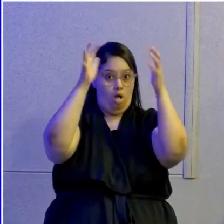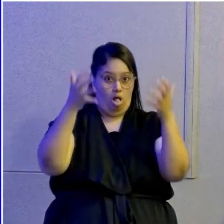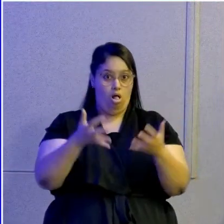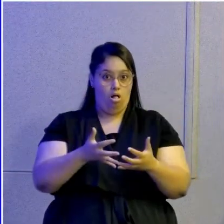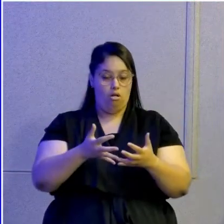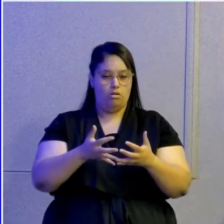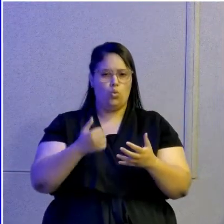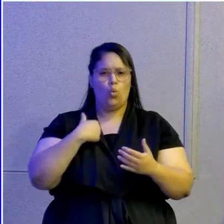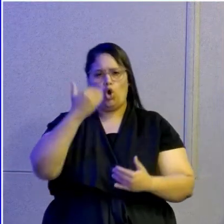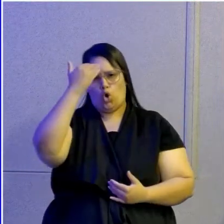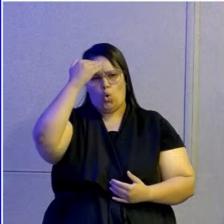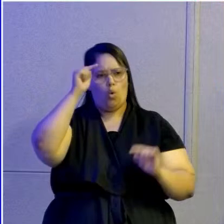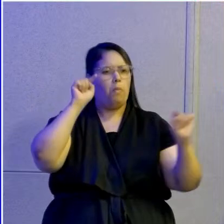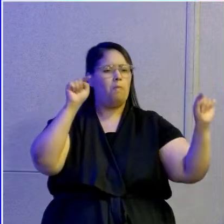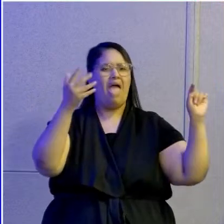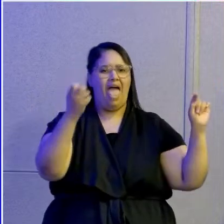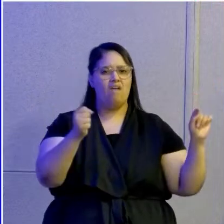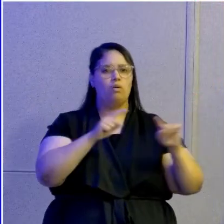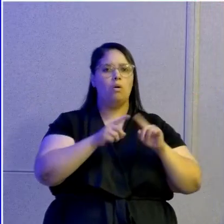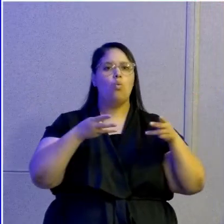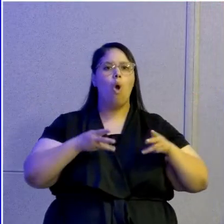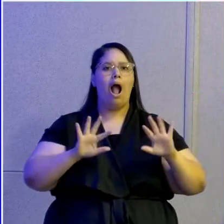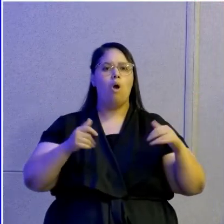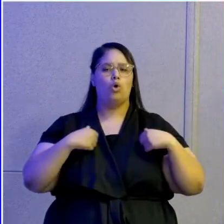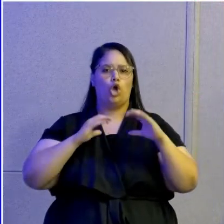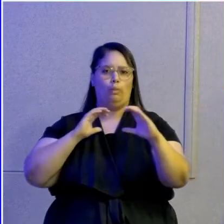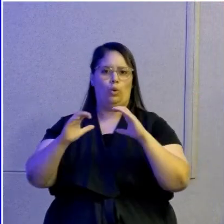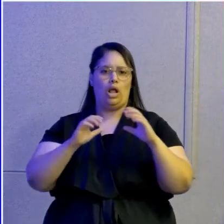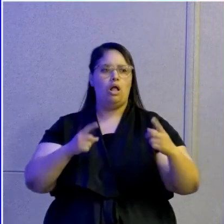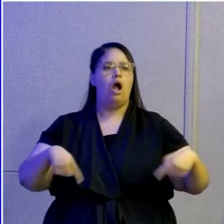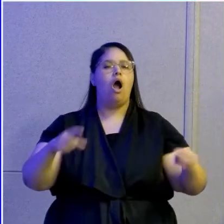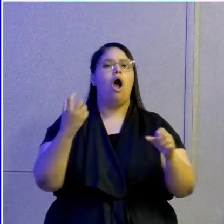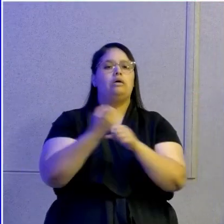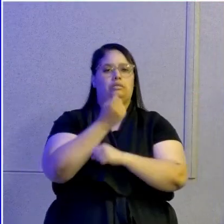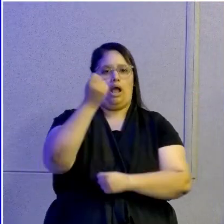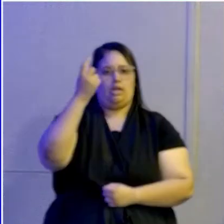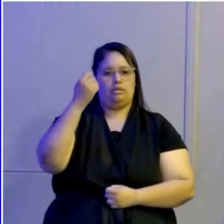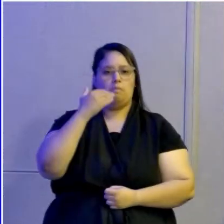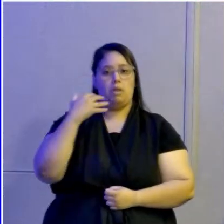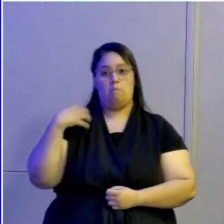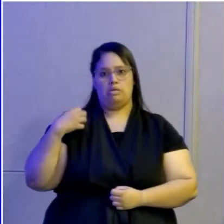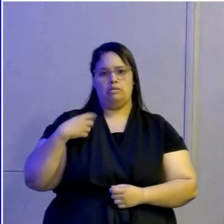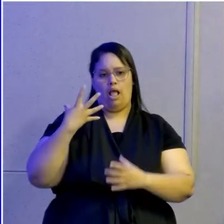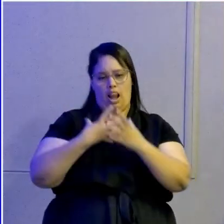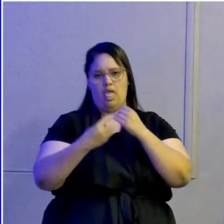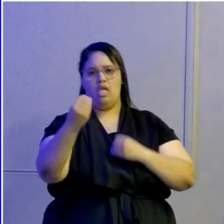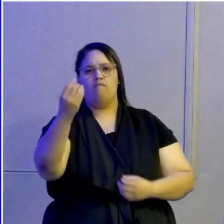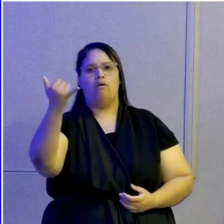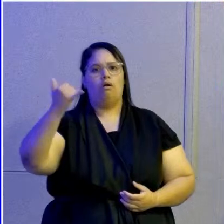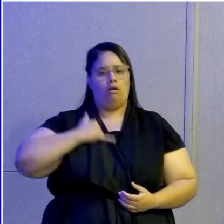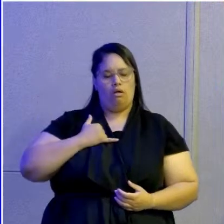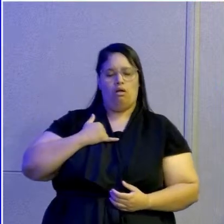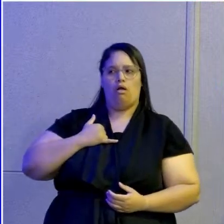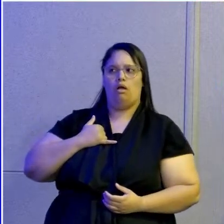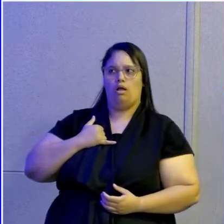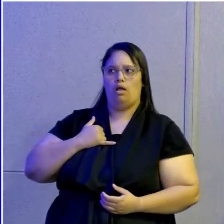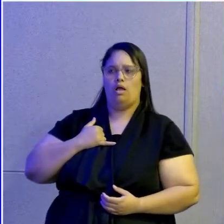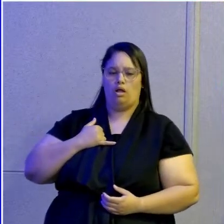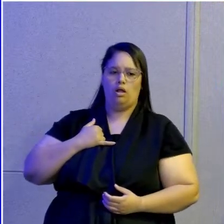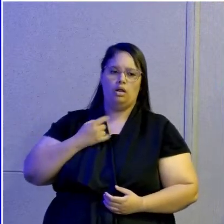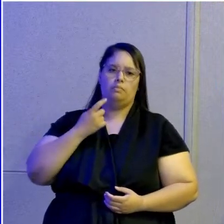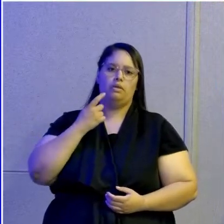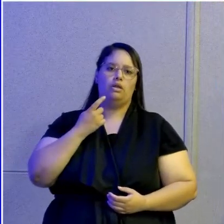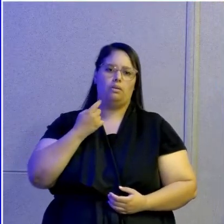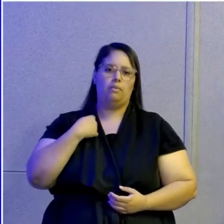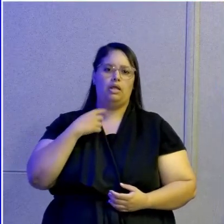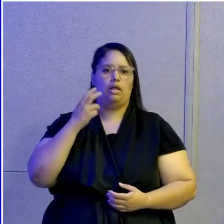to communicate it better so that people understand, and so that the minister can walk away and give us a call, and I can get a